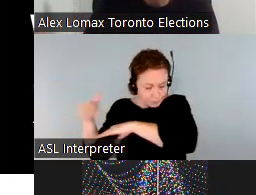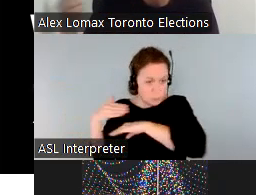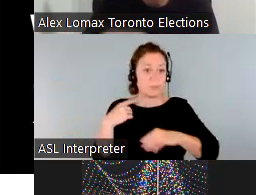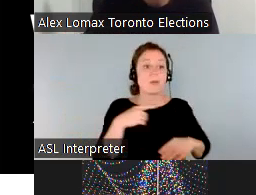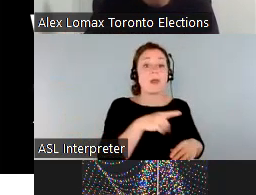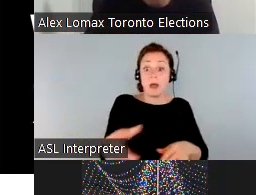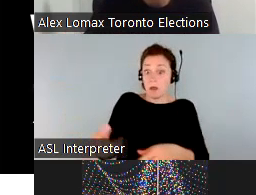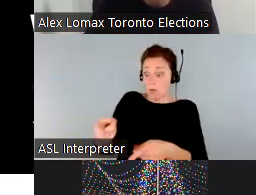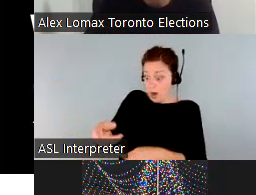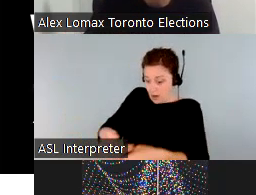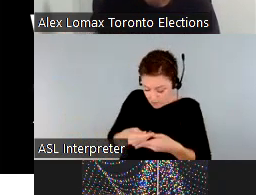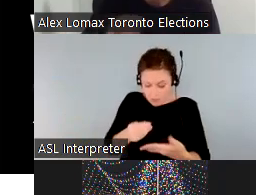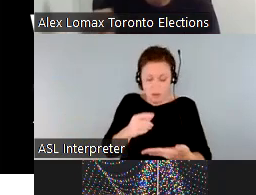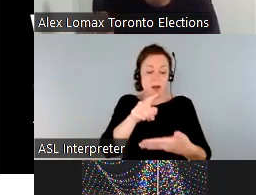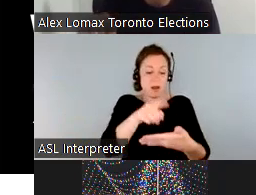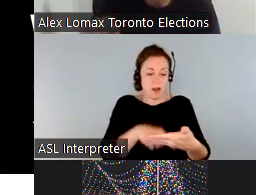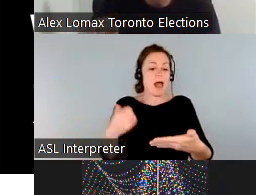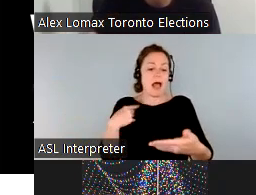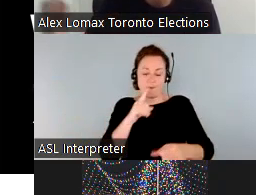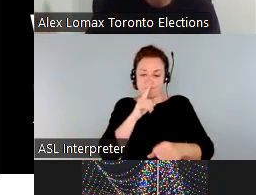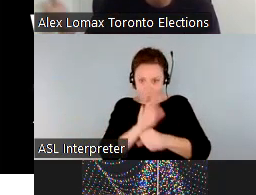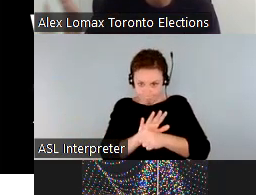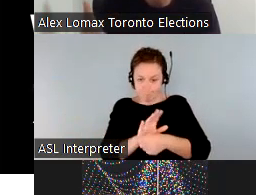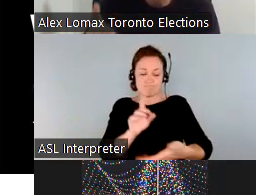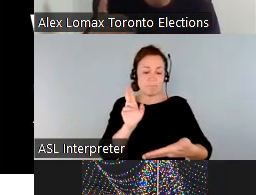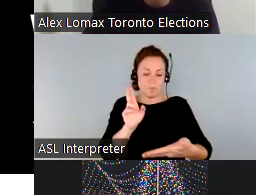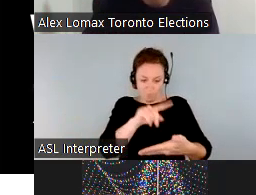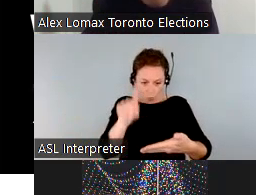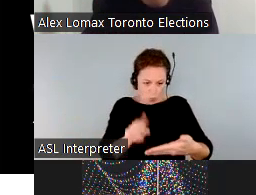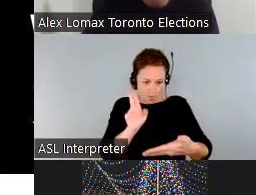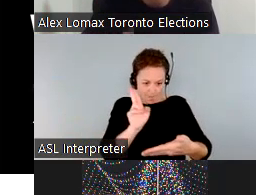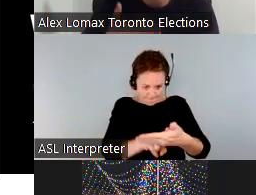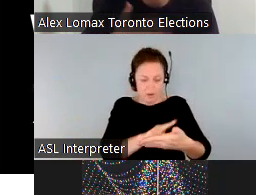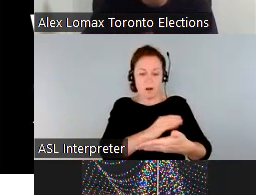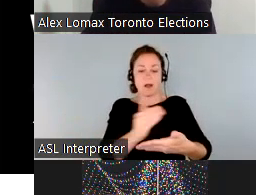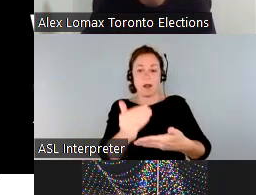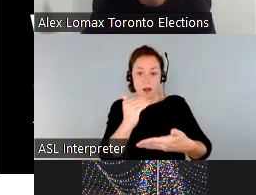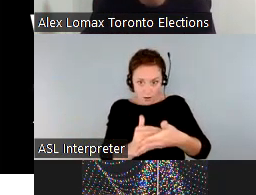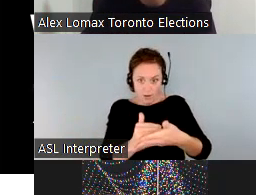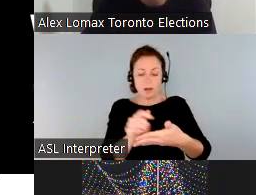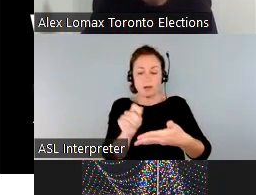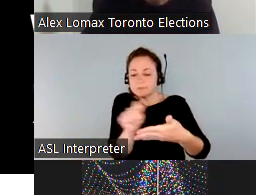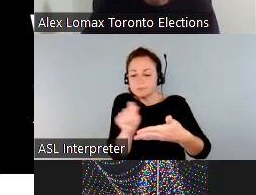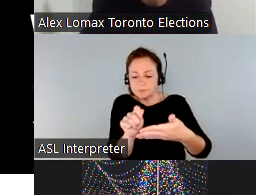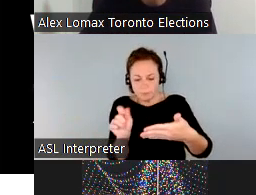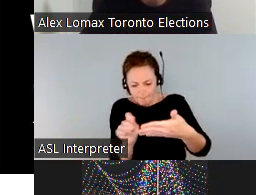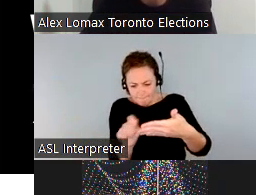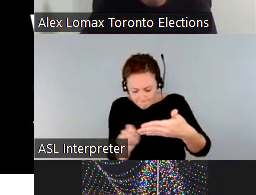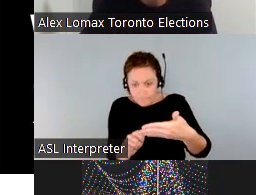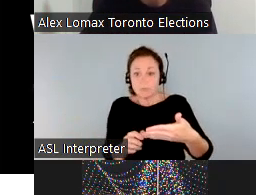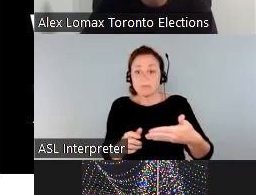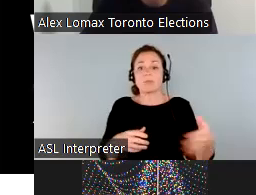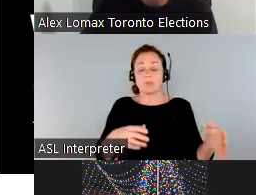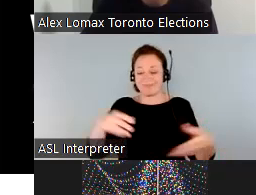to do is sign a declaration form, mark their ballot, insert the sealed secrecy envelope into the yellow return envelope, and then return